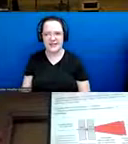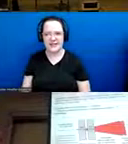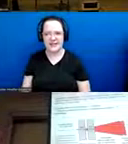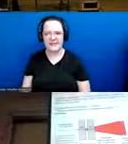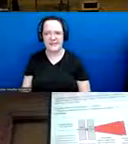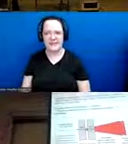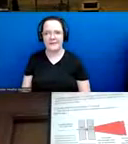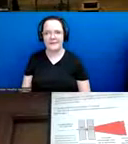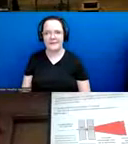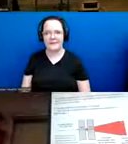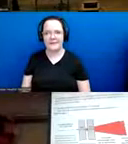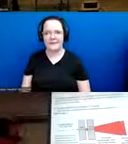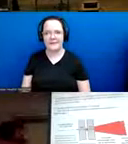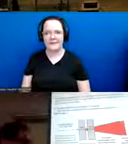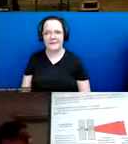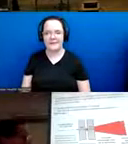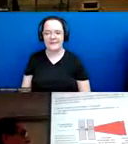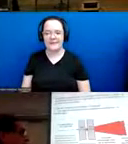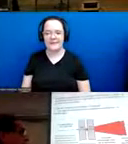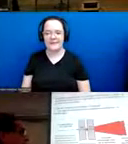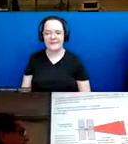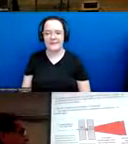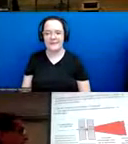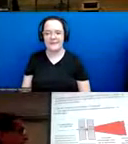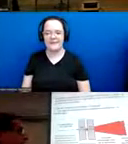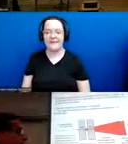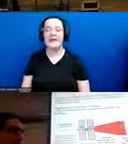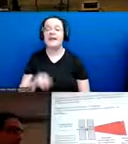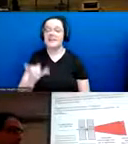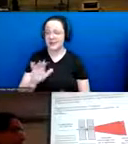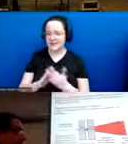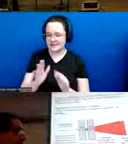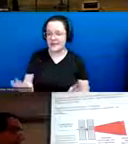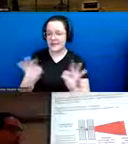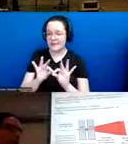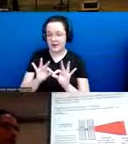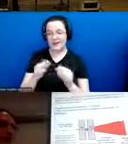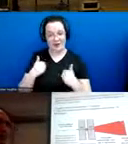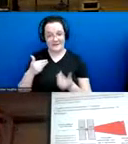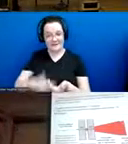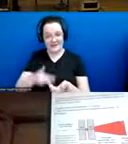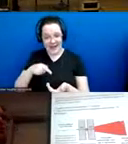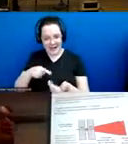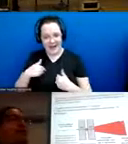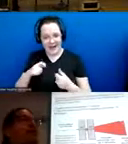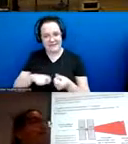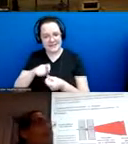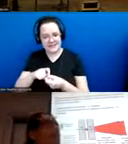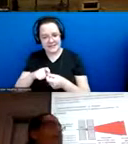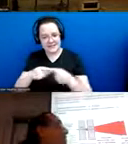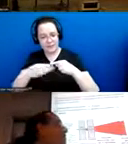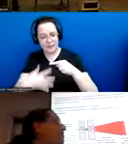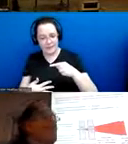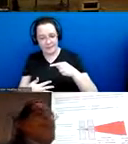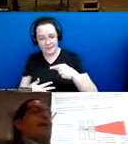very important thing to grab these states, produce them with specific properties, transport them using the optical fiber that